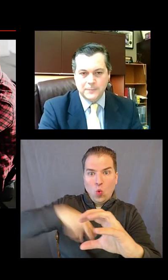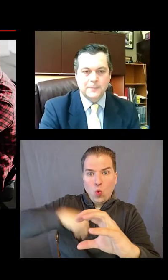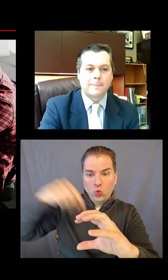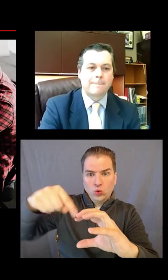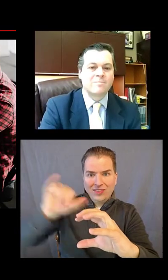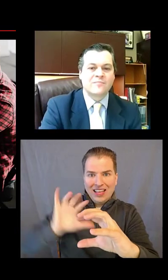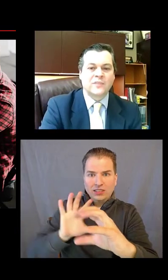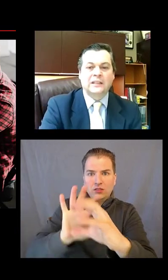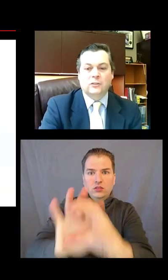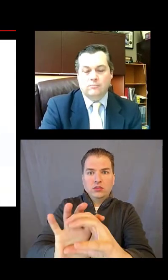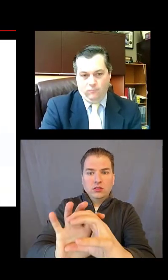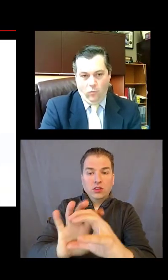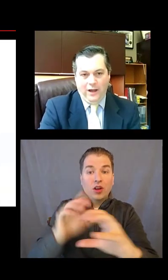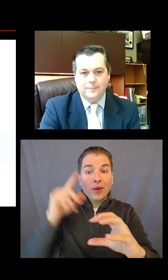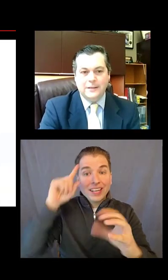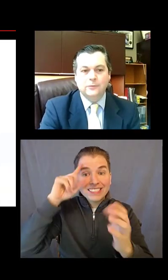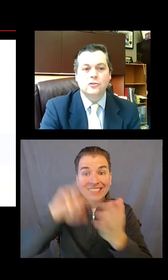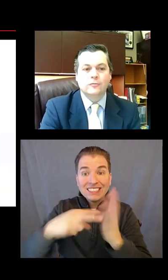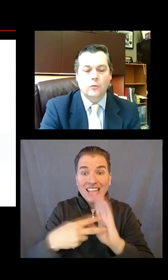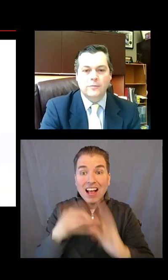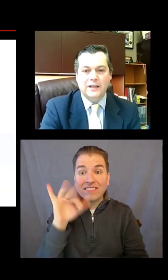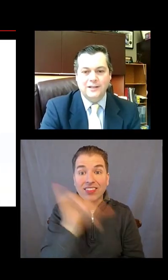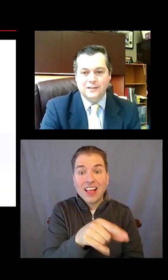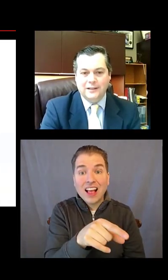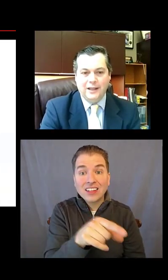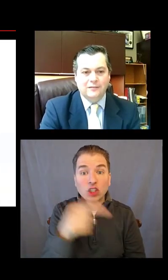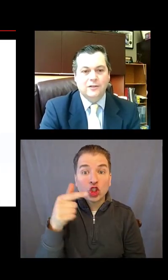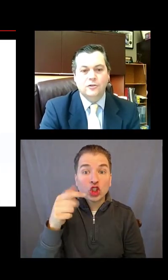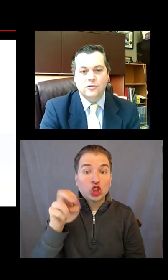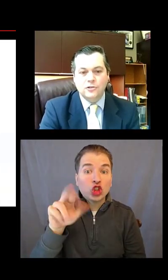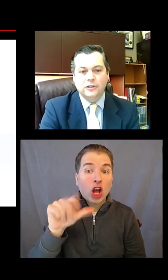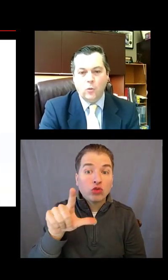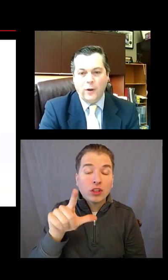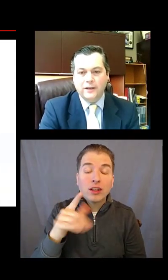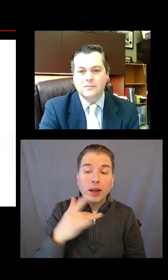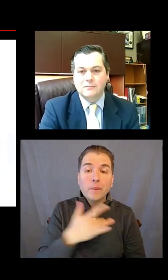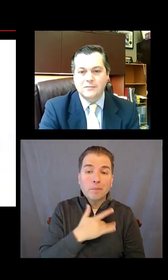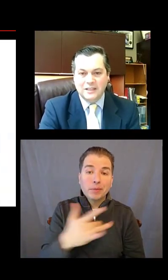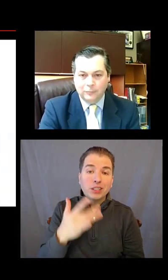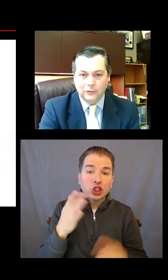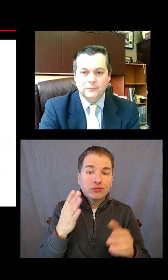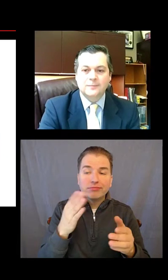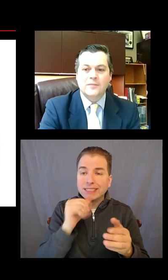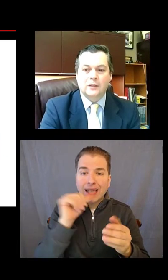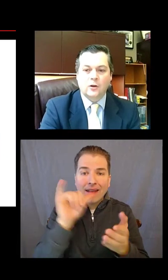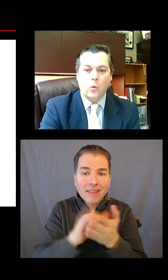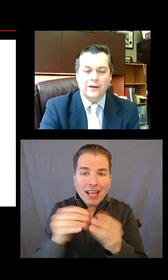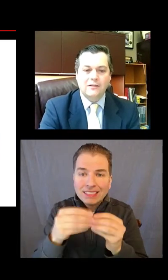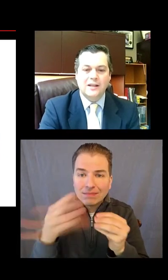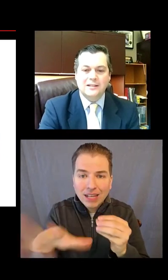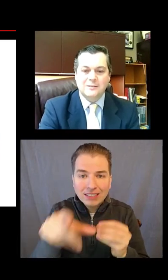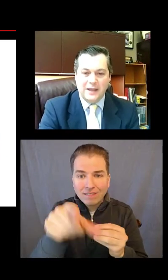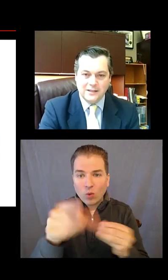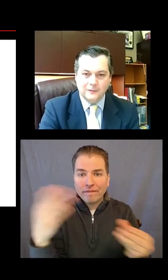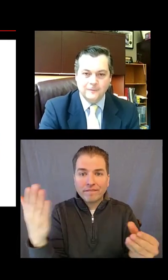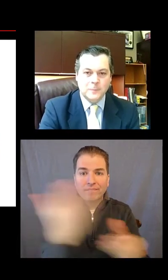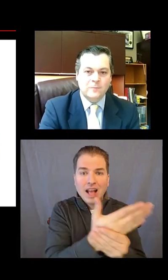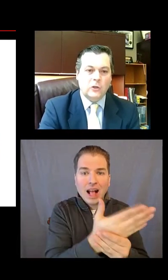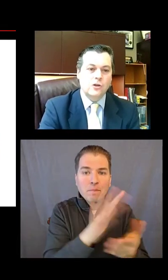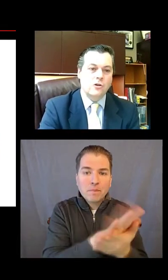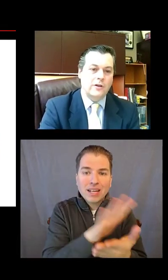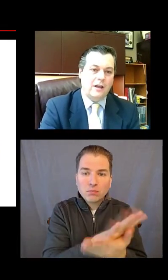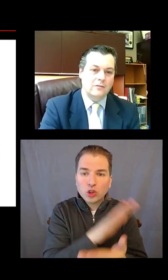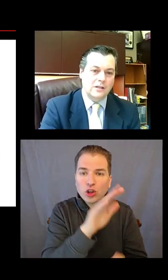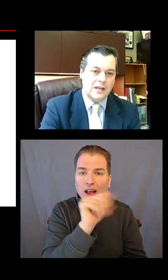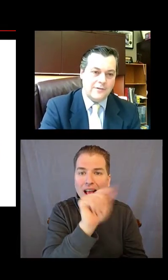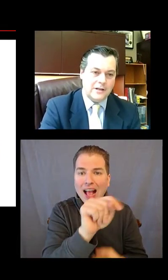partnership. Why do people form these? Again, they're usually quite simple. They're quite inexpensive.